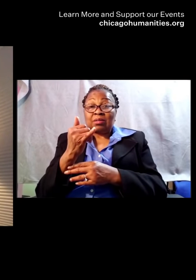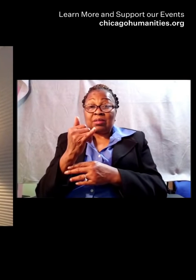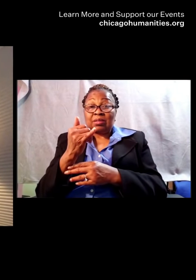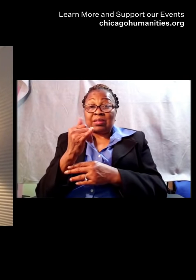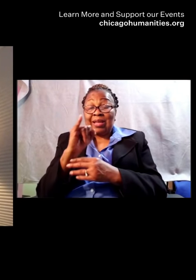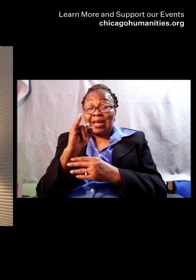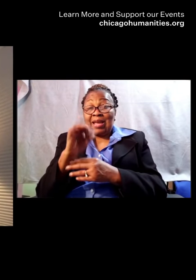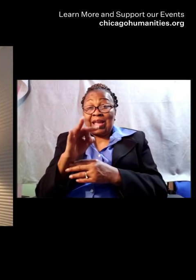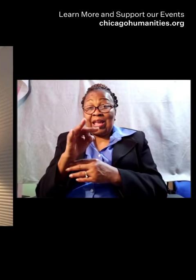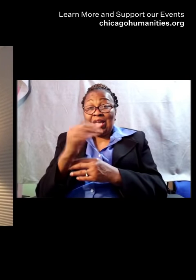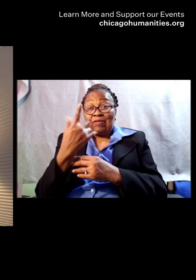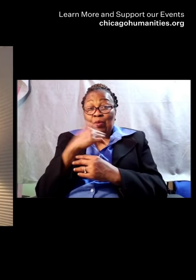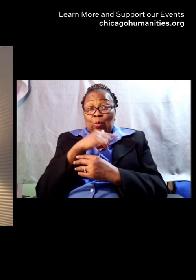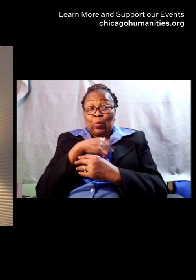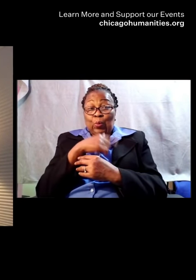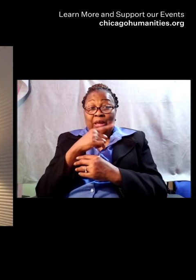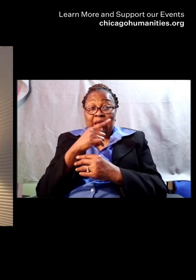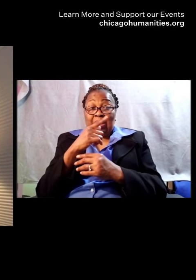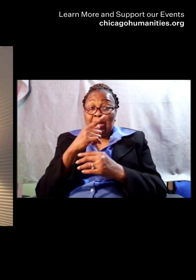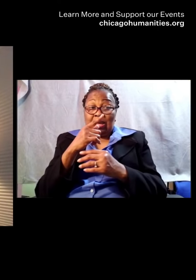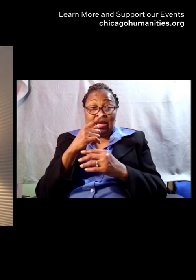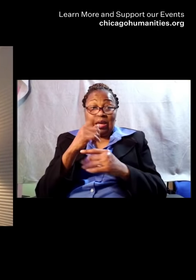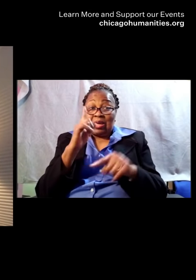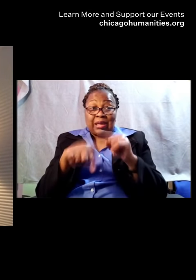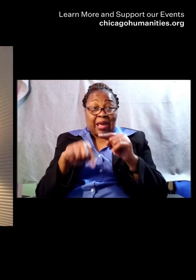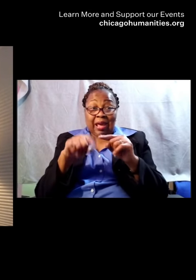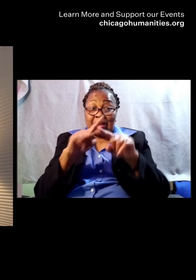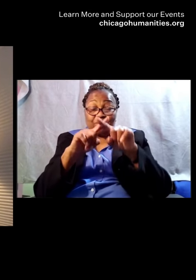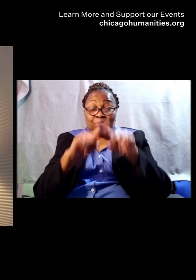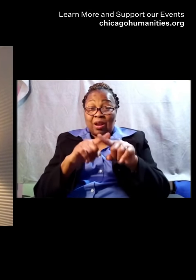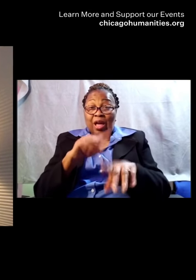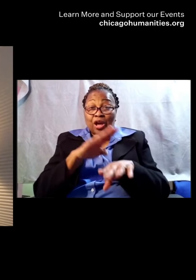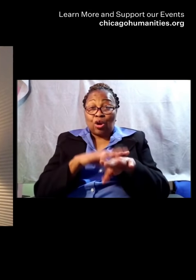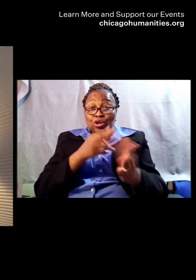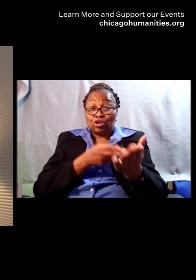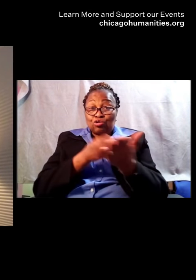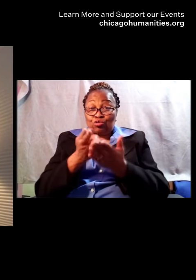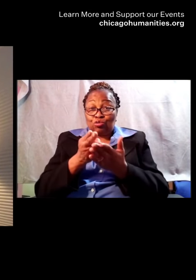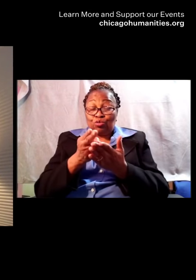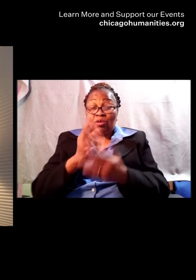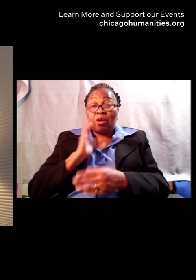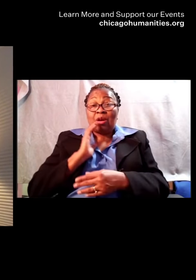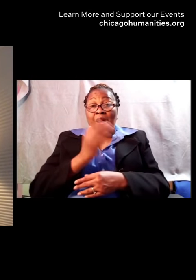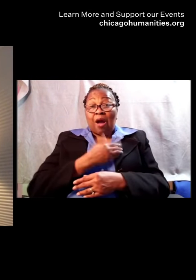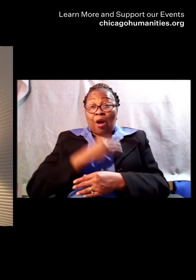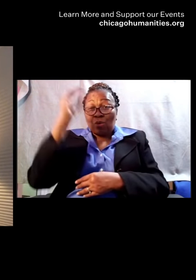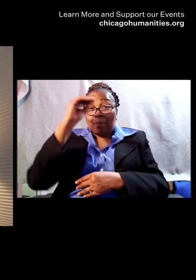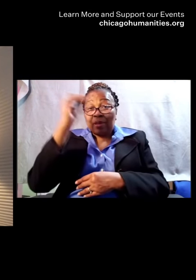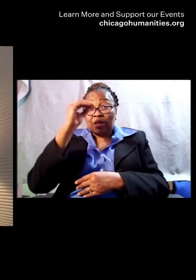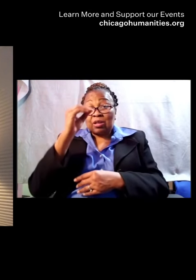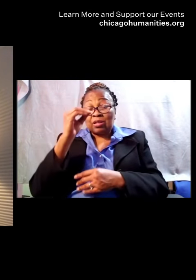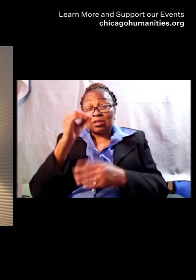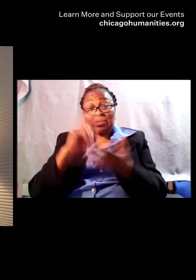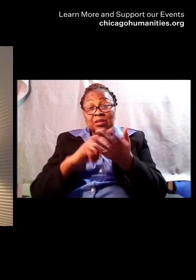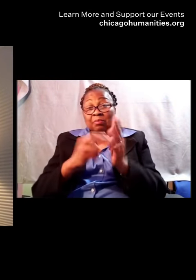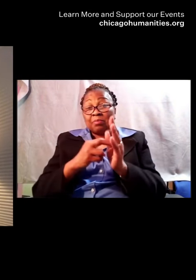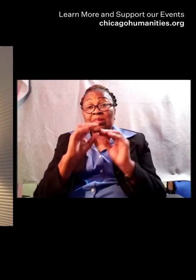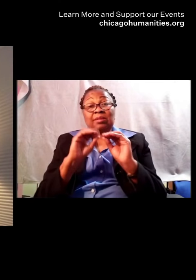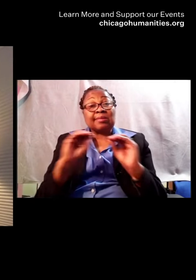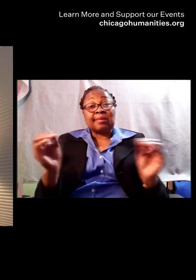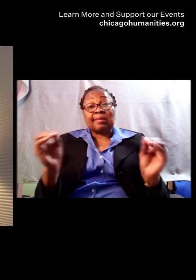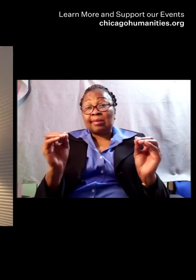unless we can rely on the truth of a matter, our opinions about it are worthless. They're not founded on